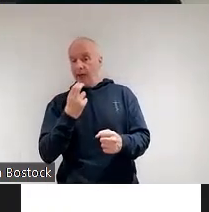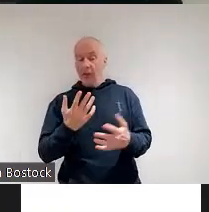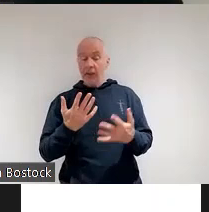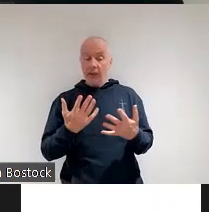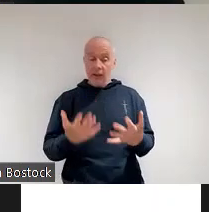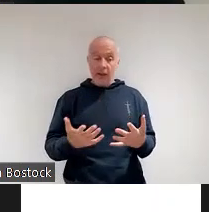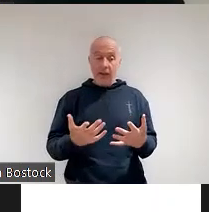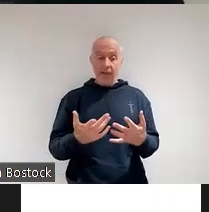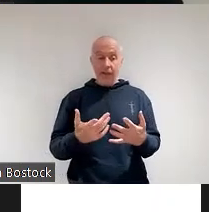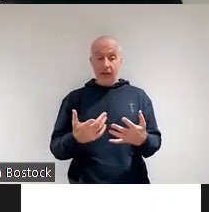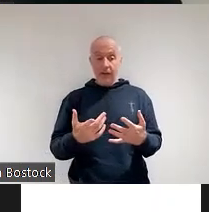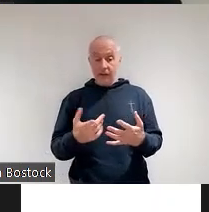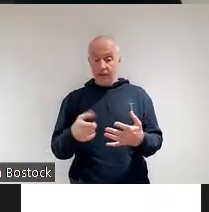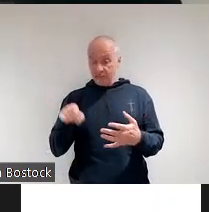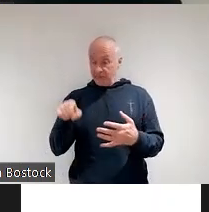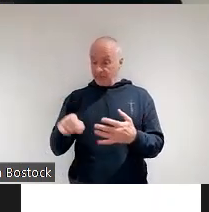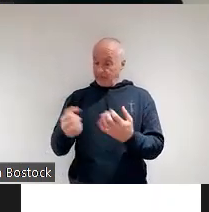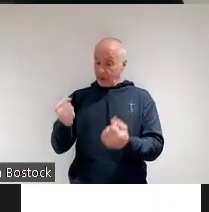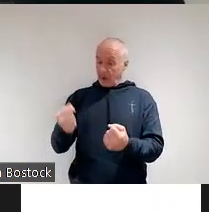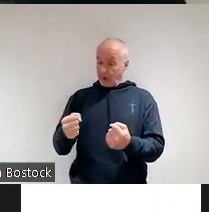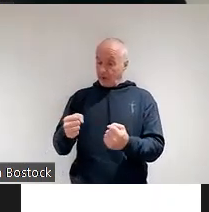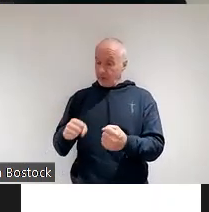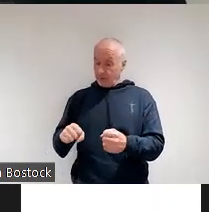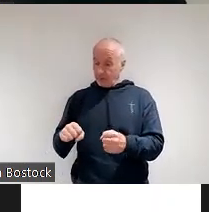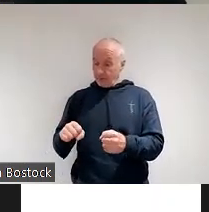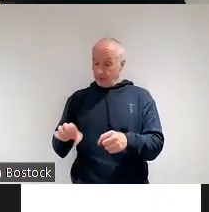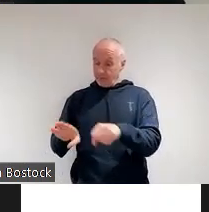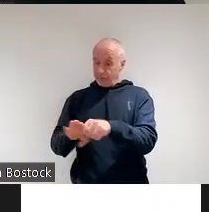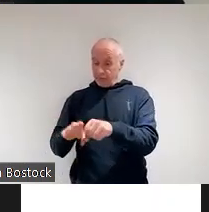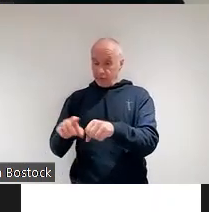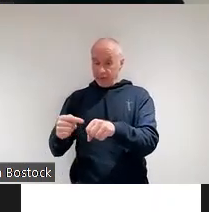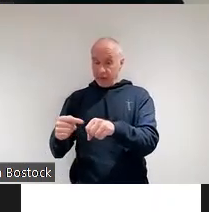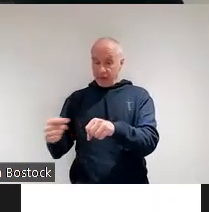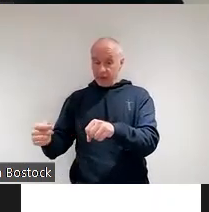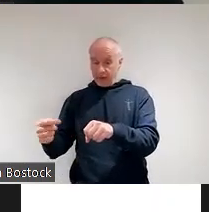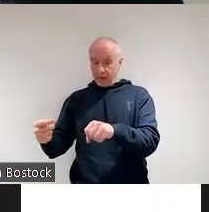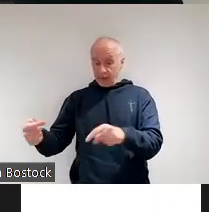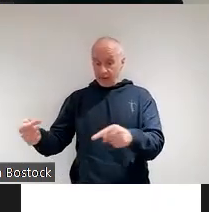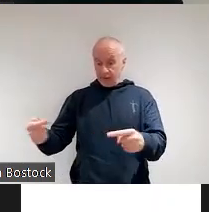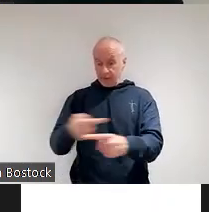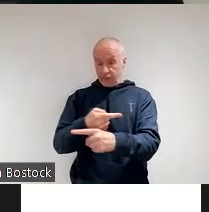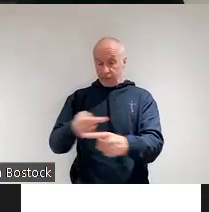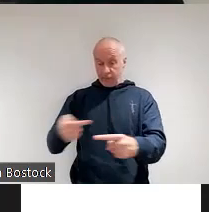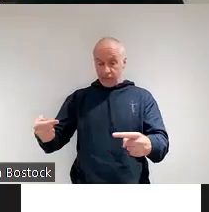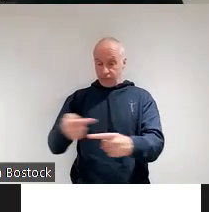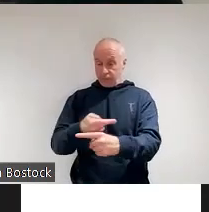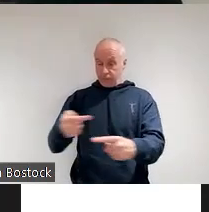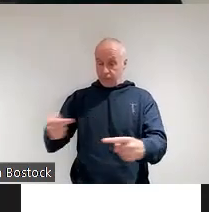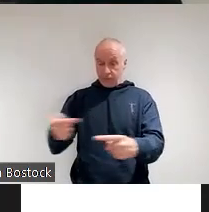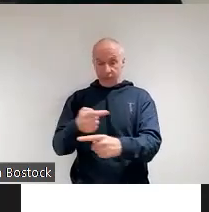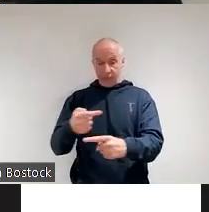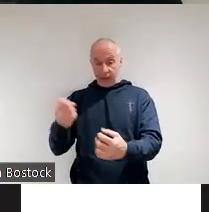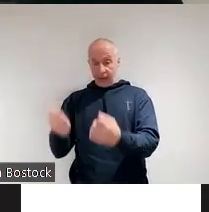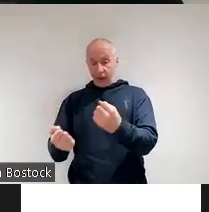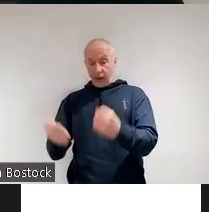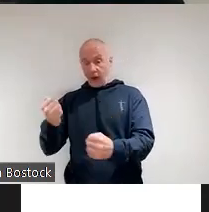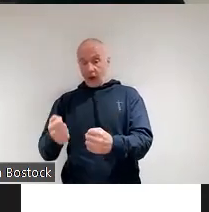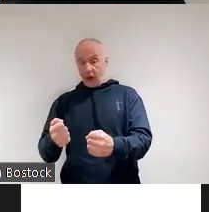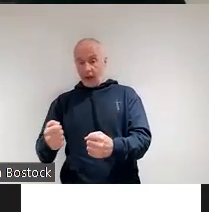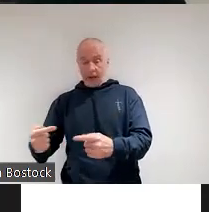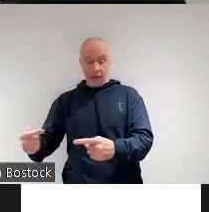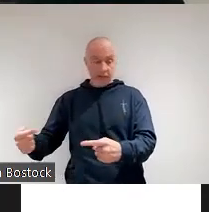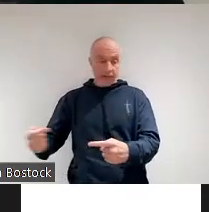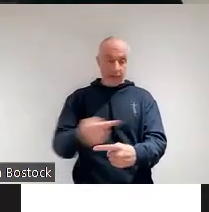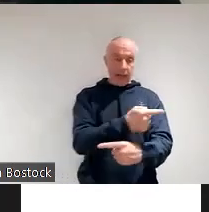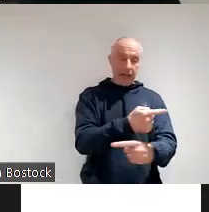onboard charger is able to support the power going the other way around, meaning that all the cars can export their power back